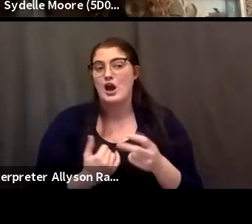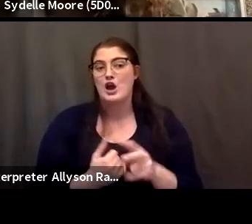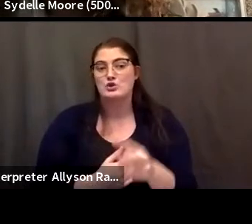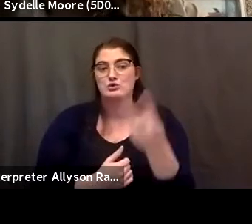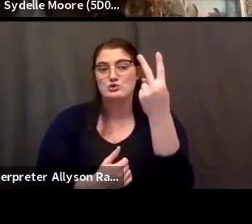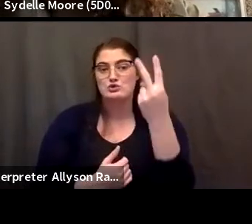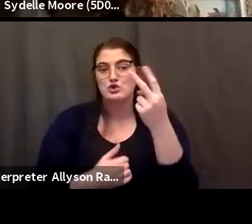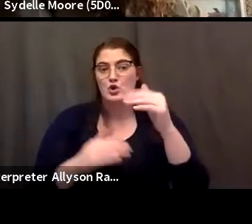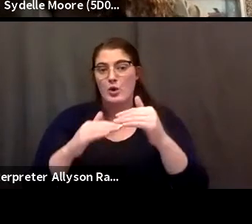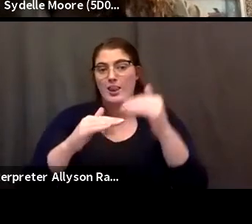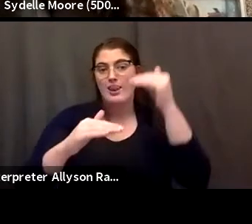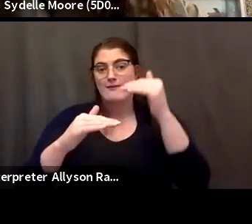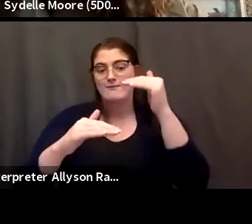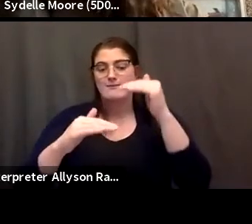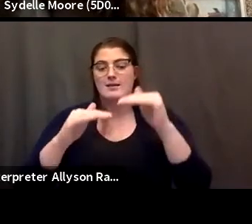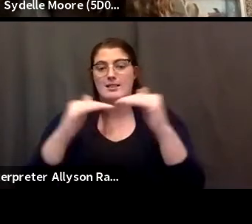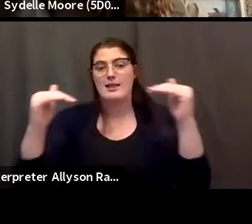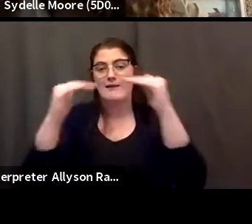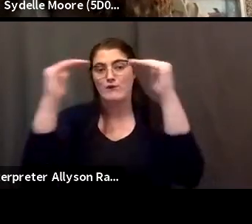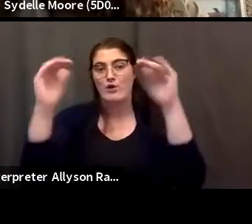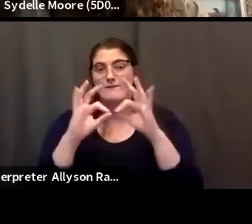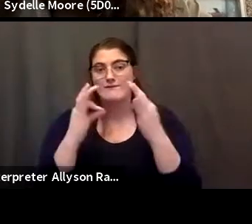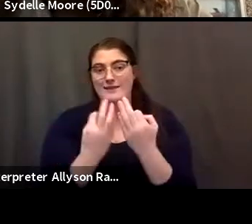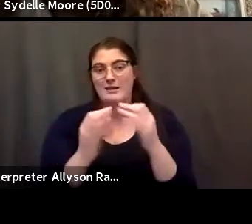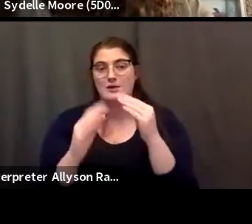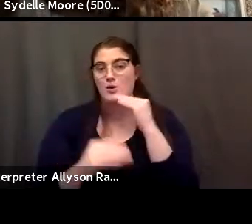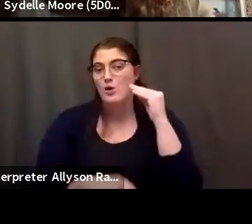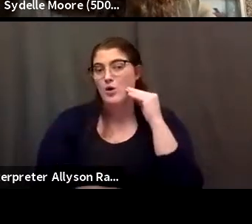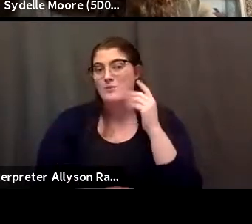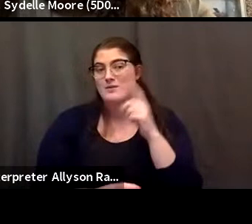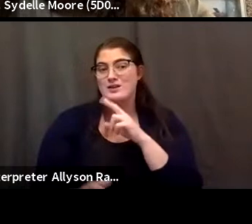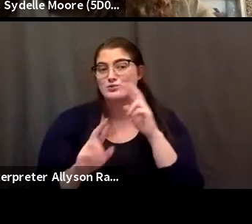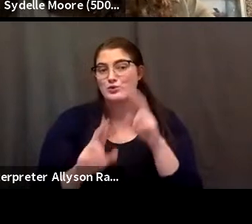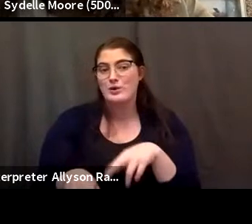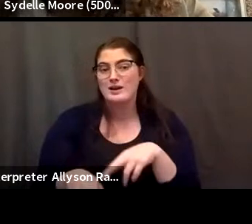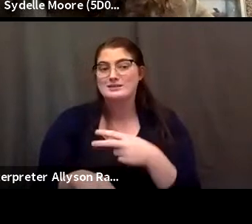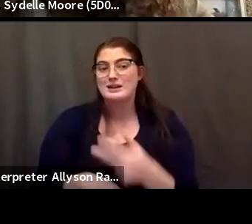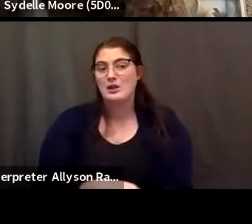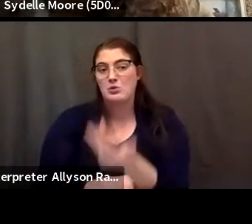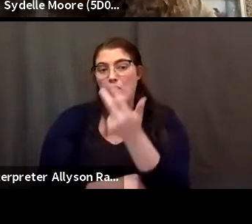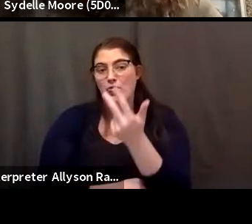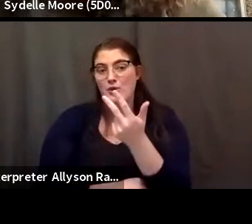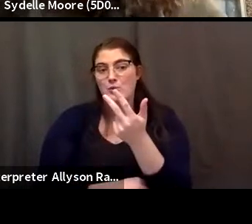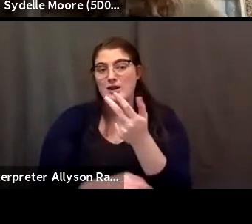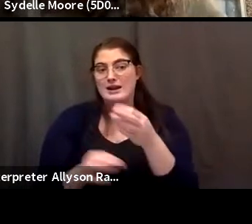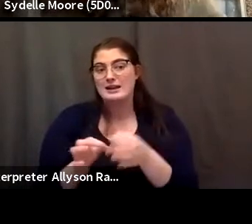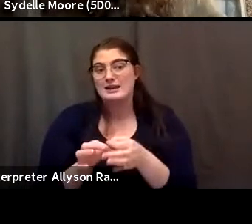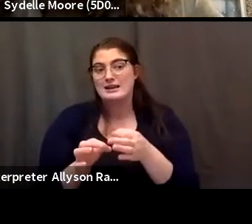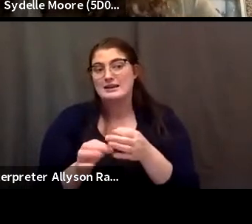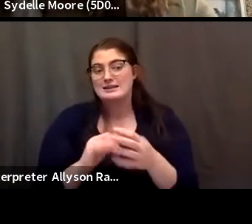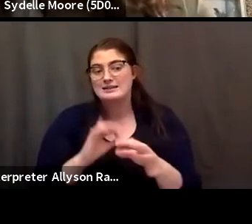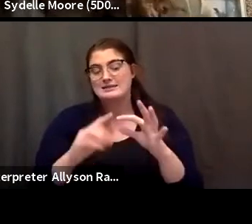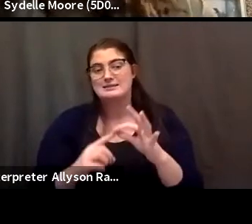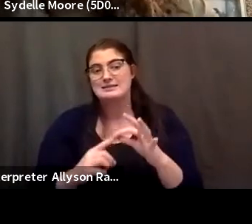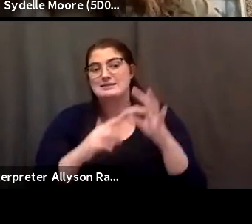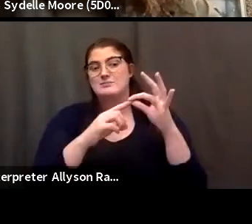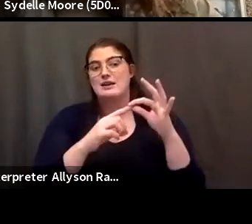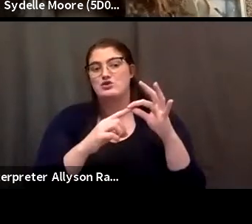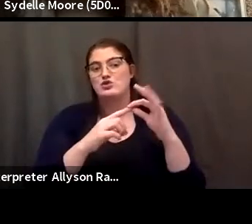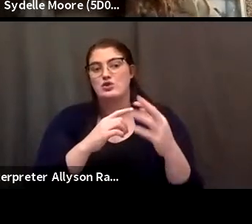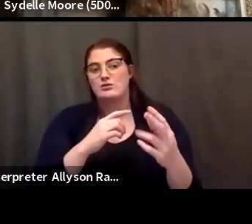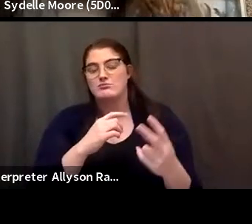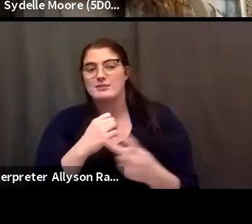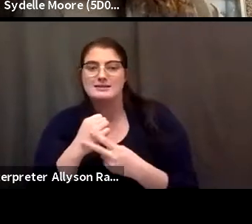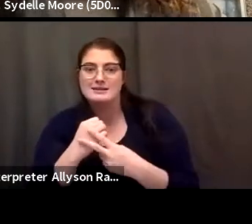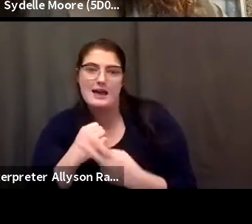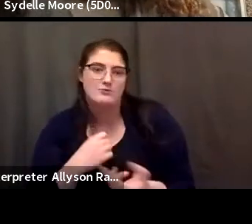2-level family home, and it actually is requesting 3 exceptions or special exemptions. One is a conversion